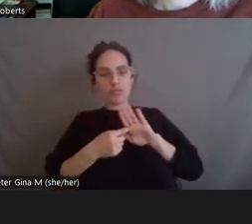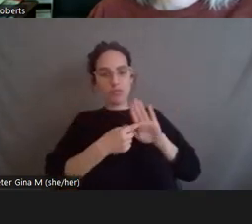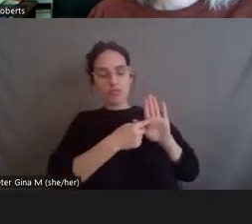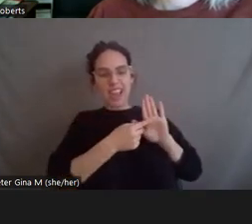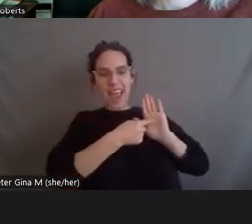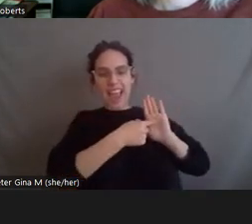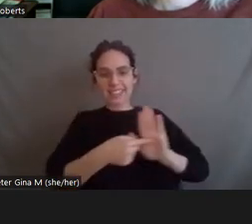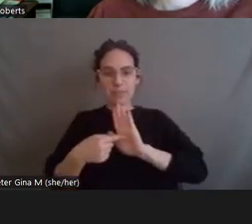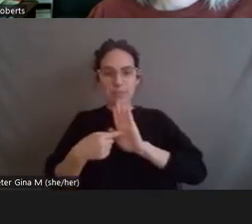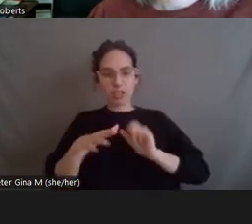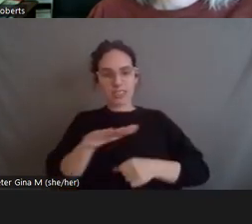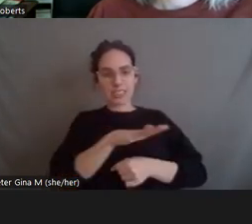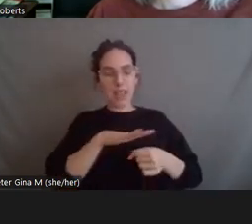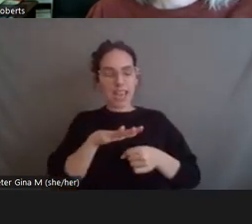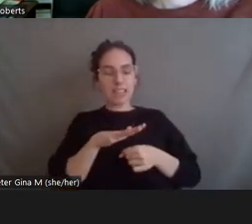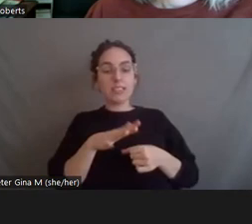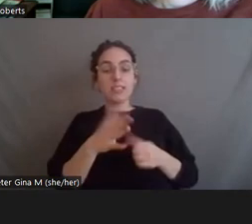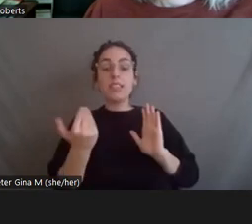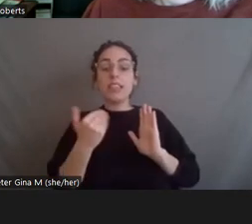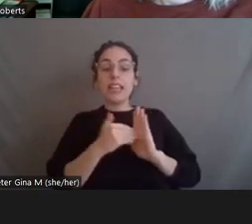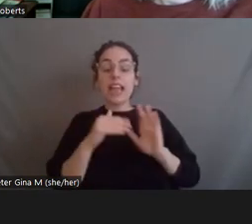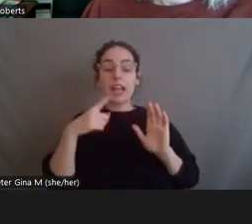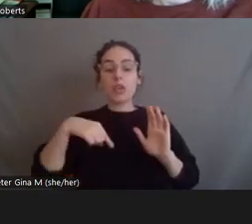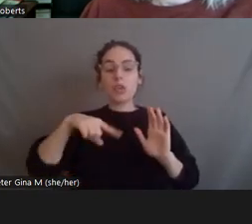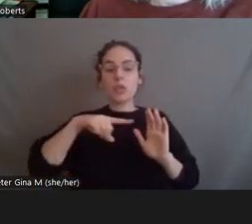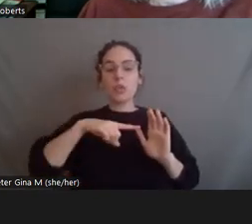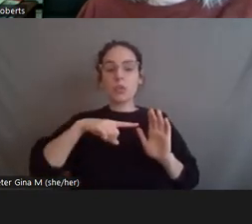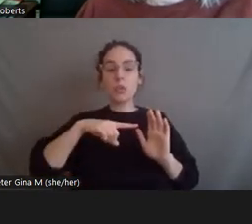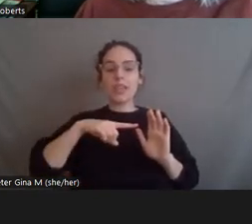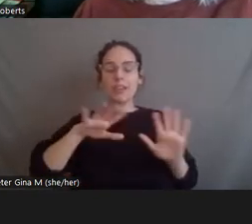exhibition space. And we are located at